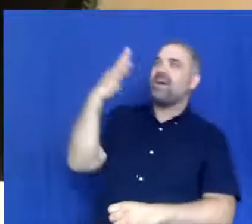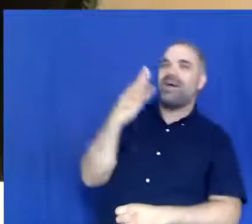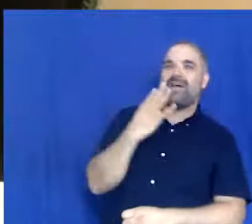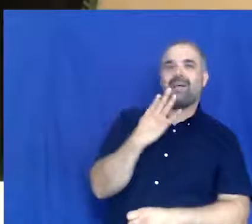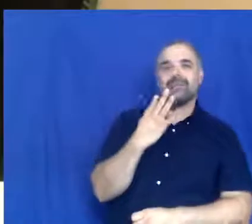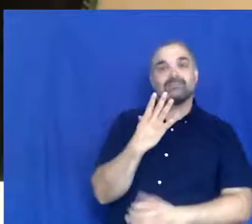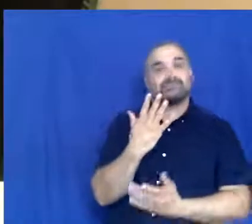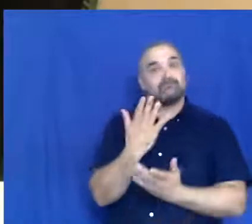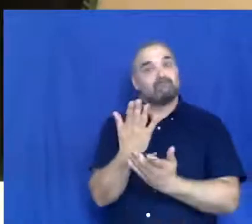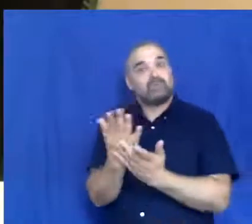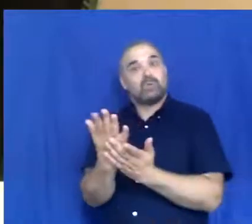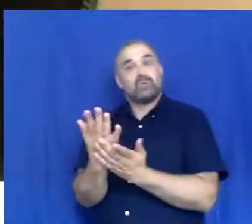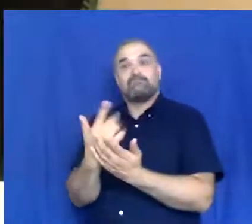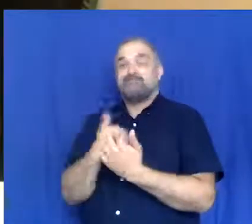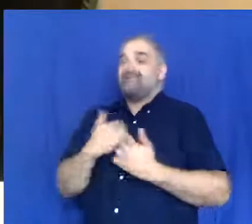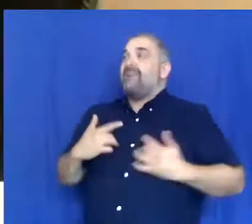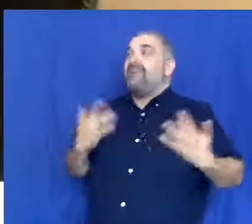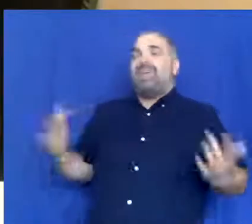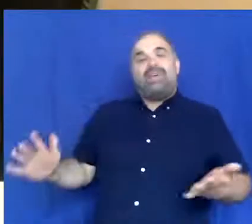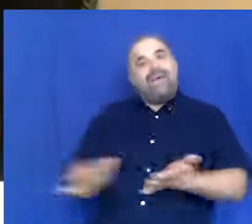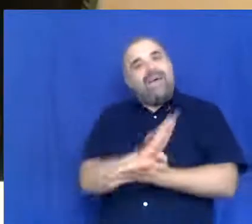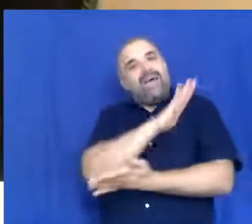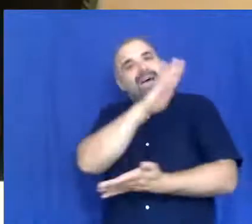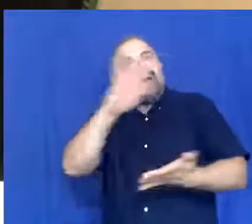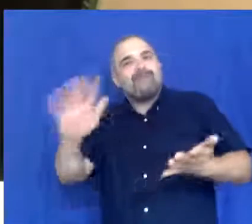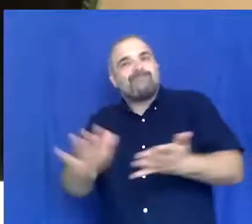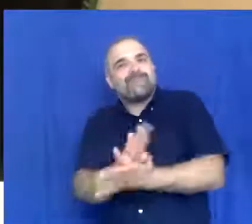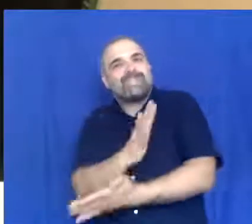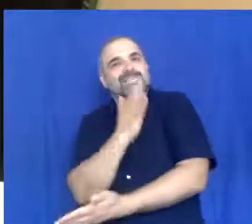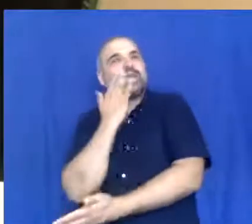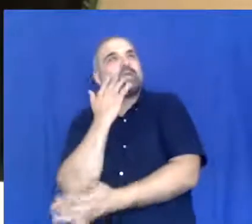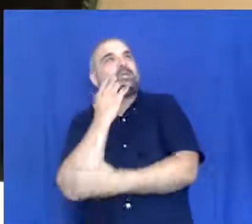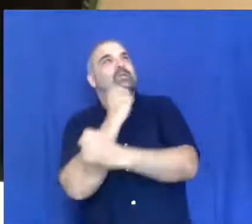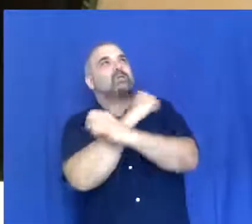only sunshine. You make me